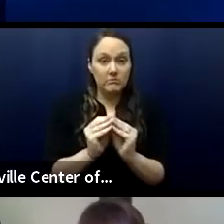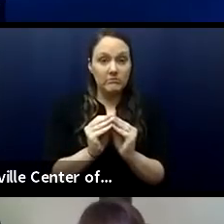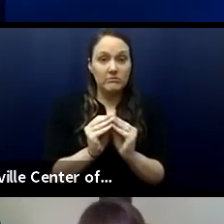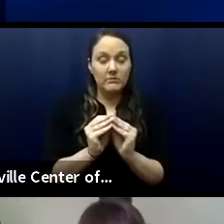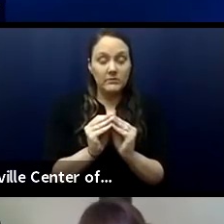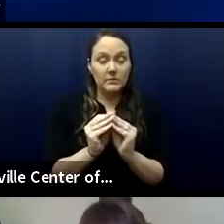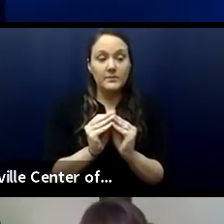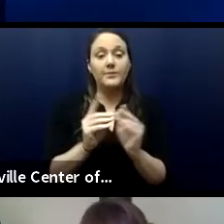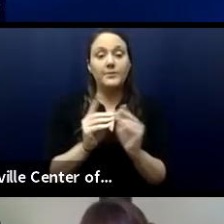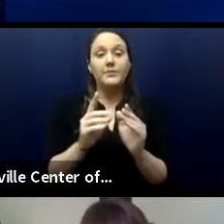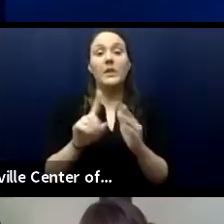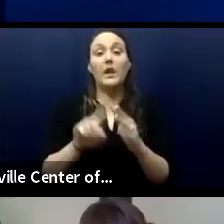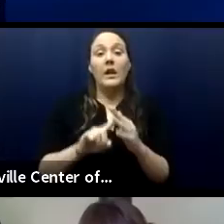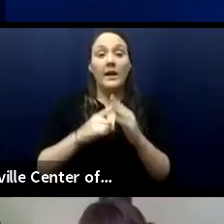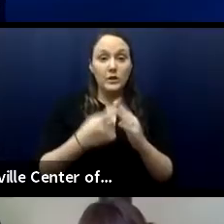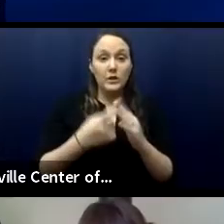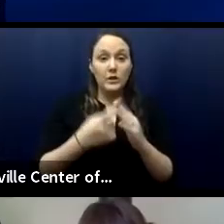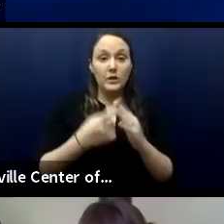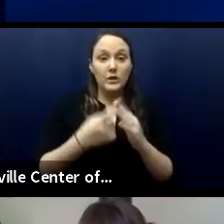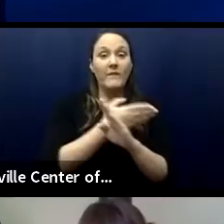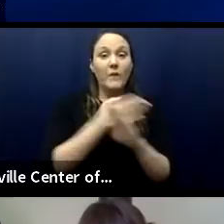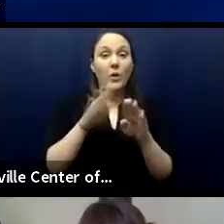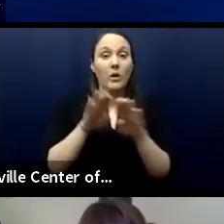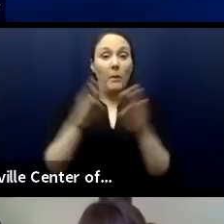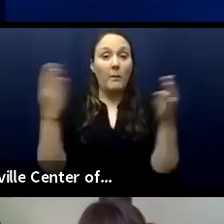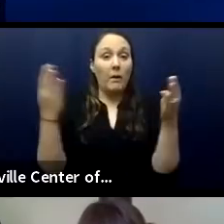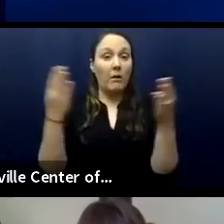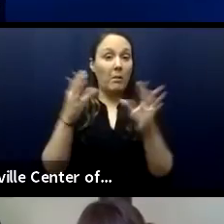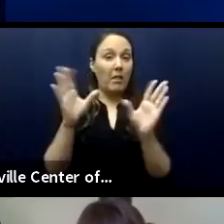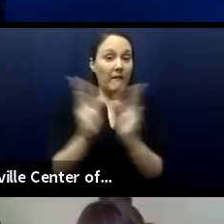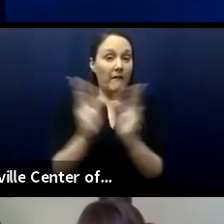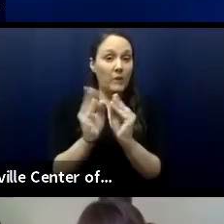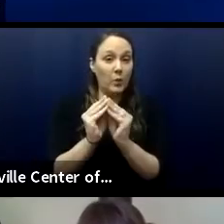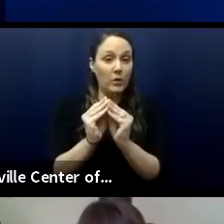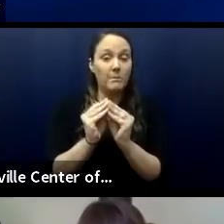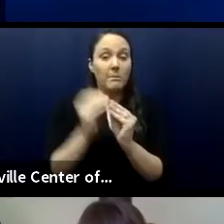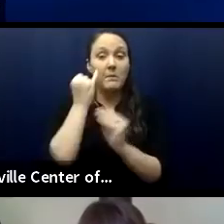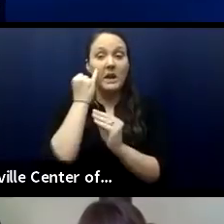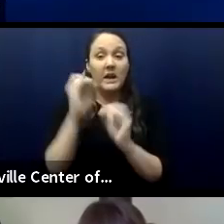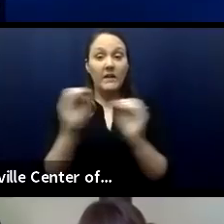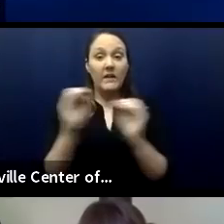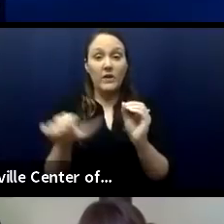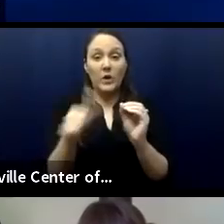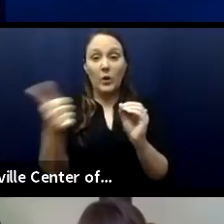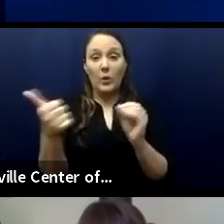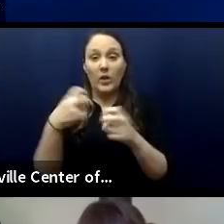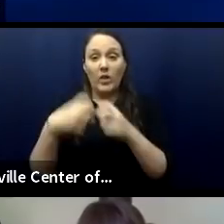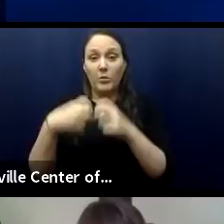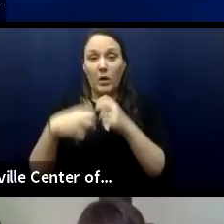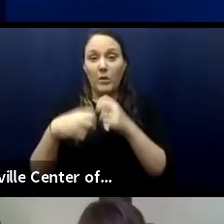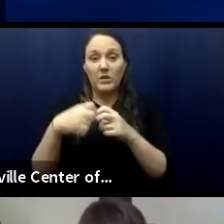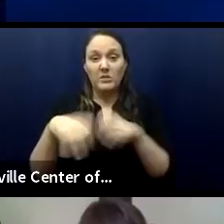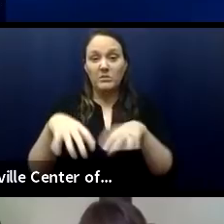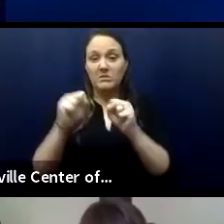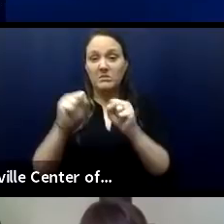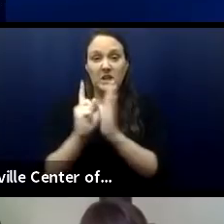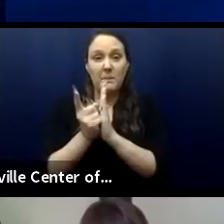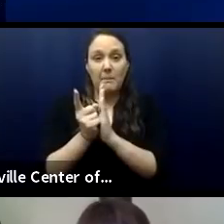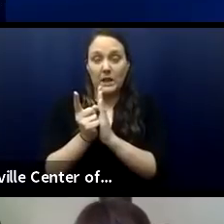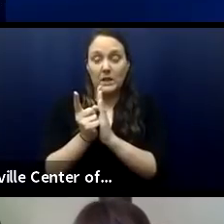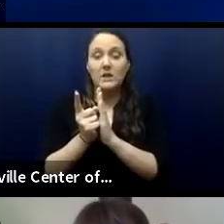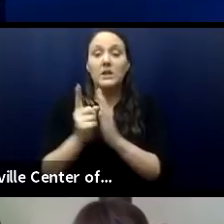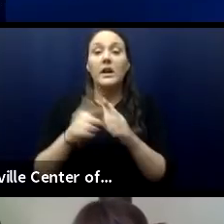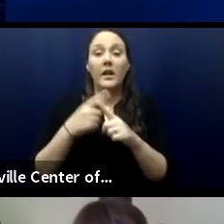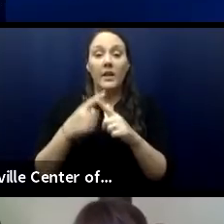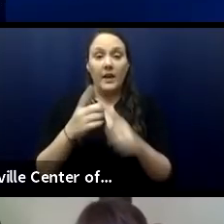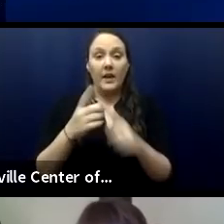and get it started before we have our public forum. And I think if there's no other problems with that, that will just take a minute or two. That way we will officially be